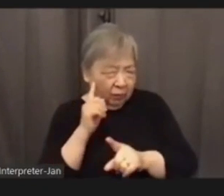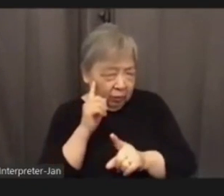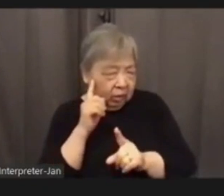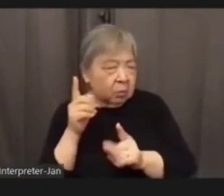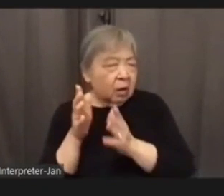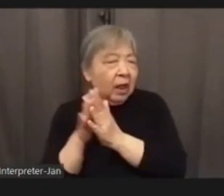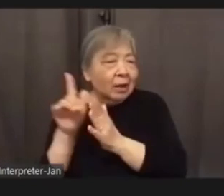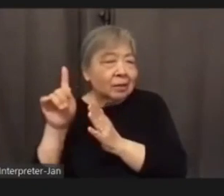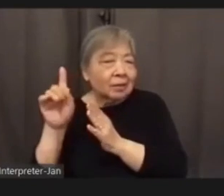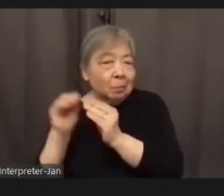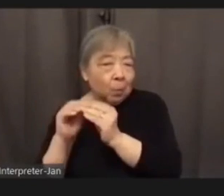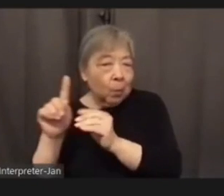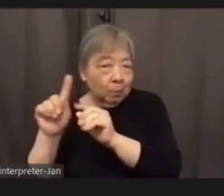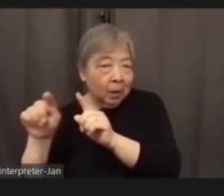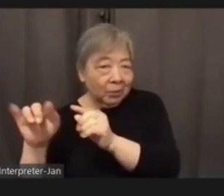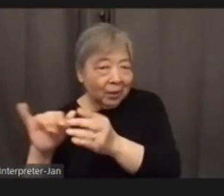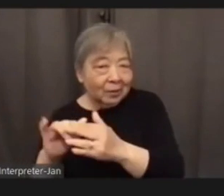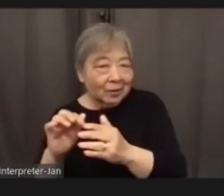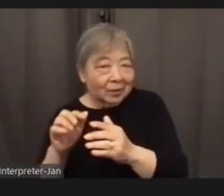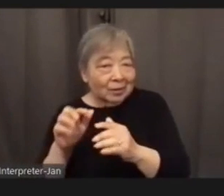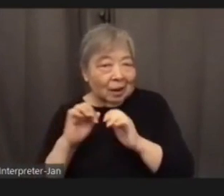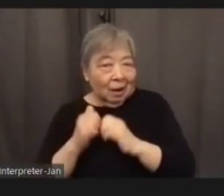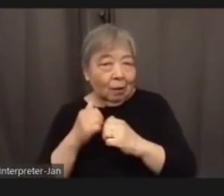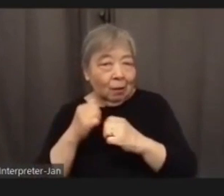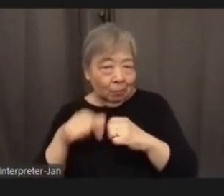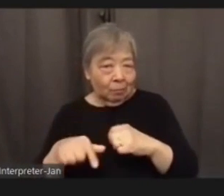some of this lovely footage of the making of the album.